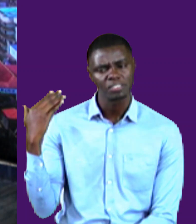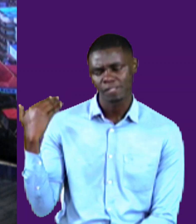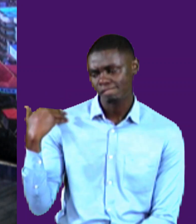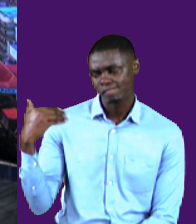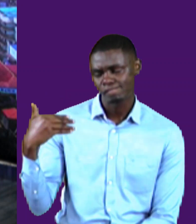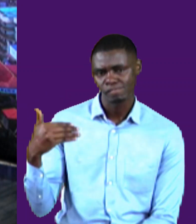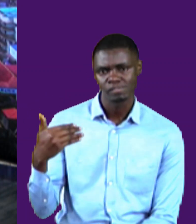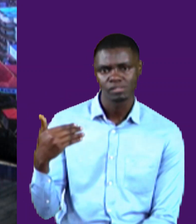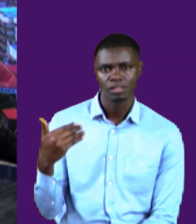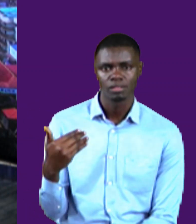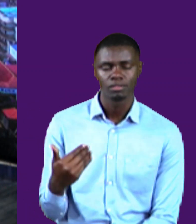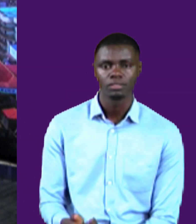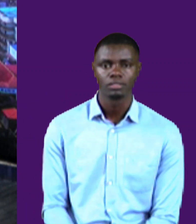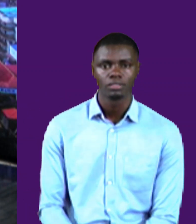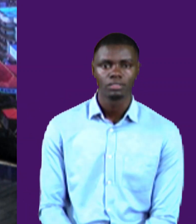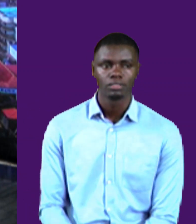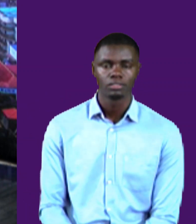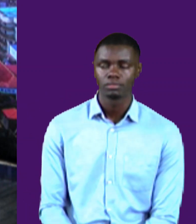mentioned or even